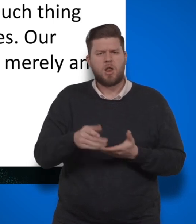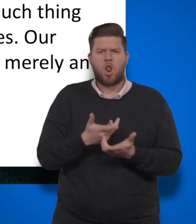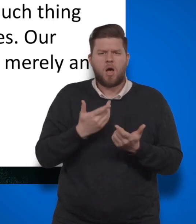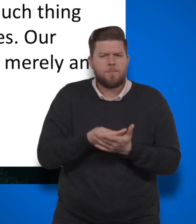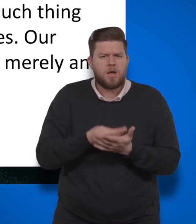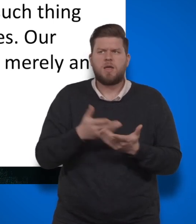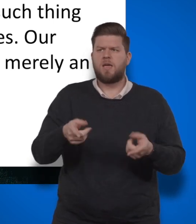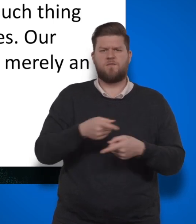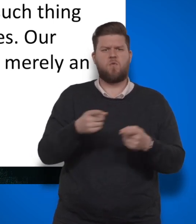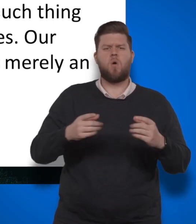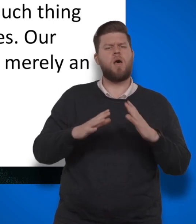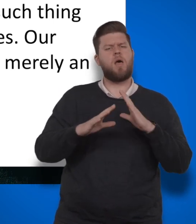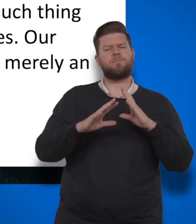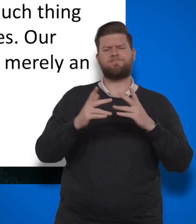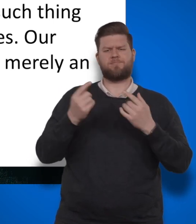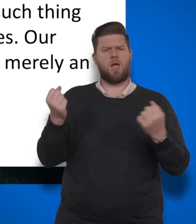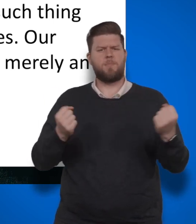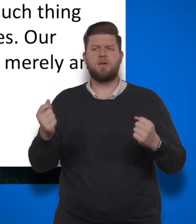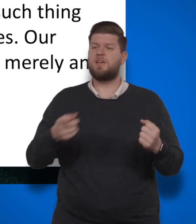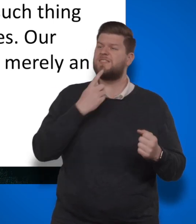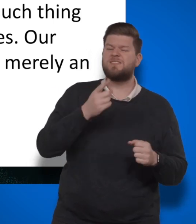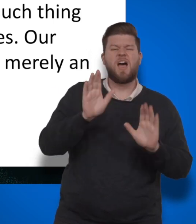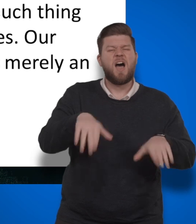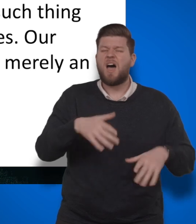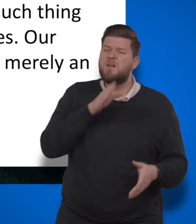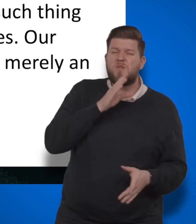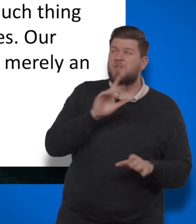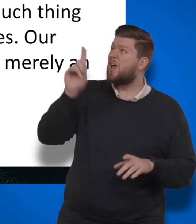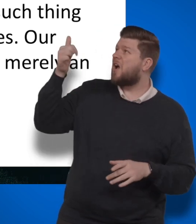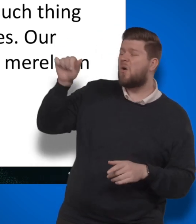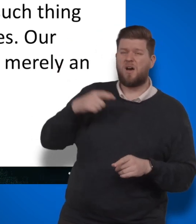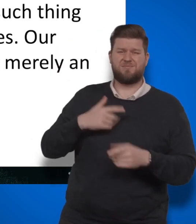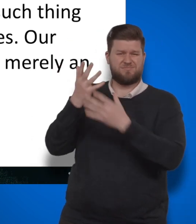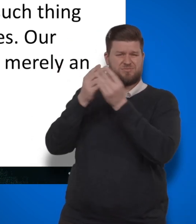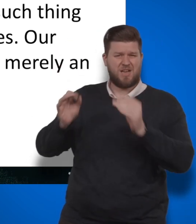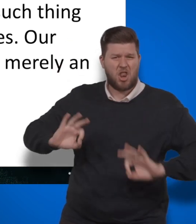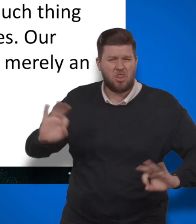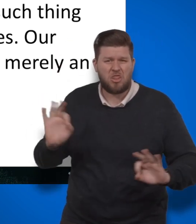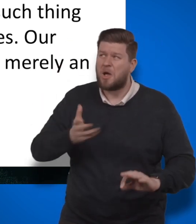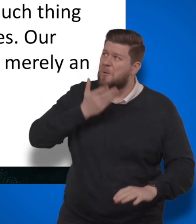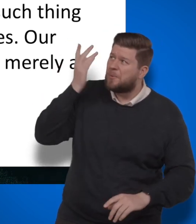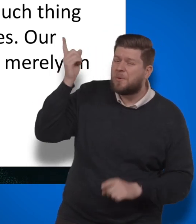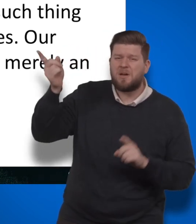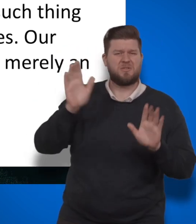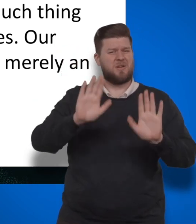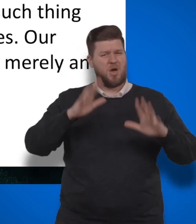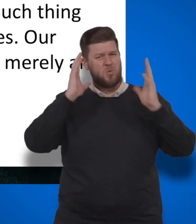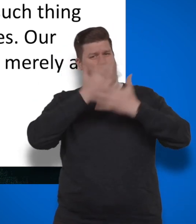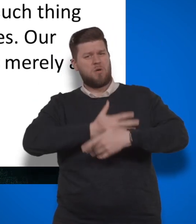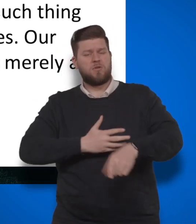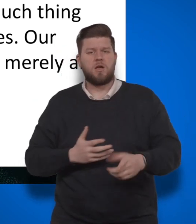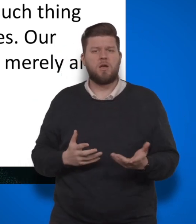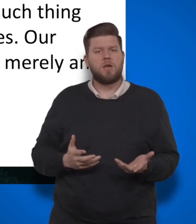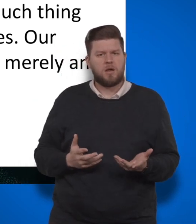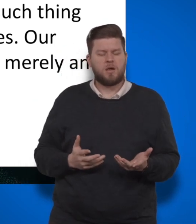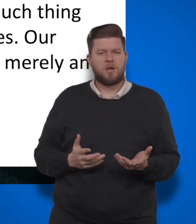no God, so stop worrying and enjoy yourself." The Advertising Standards Authority said they couldn't say there is no God, because